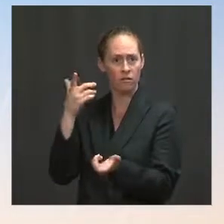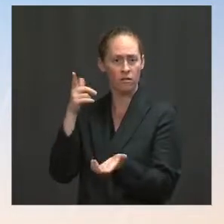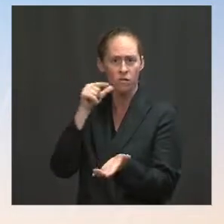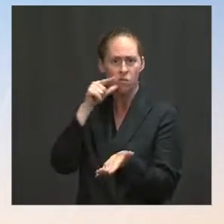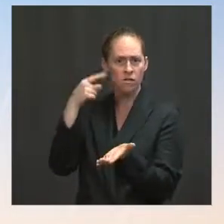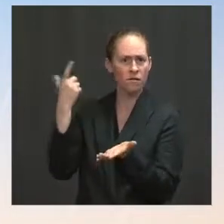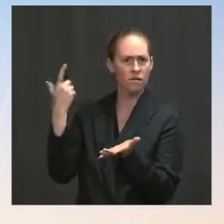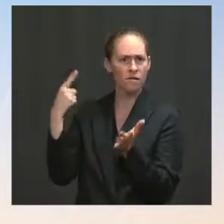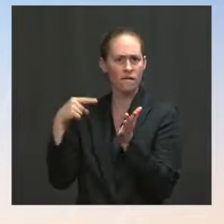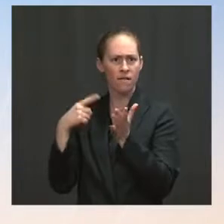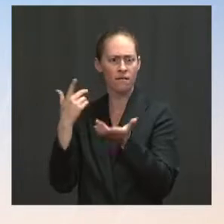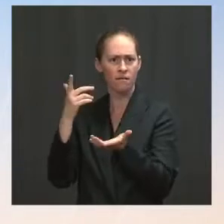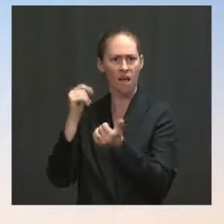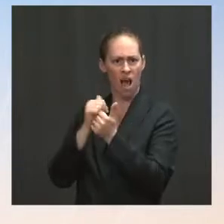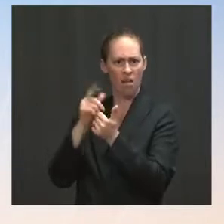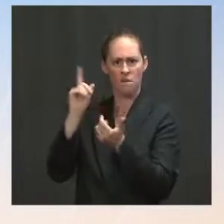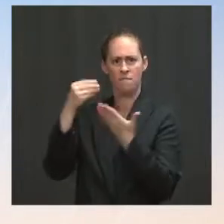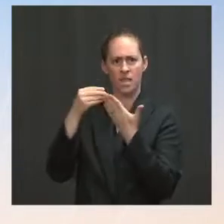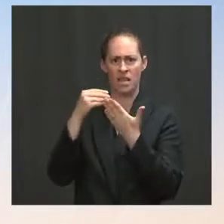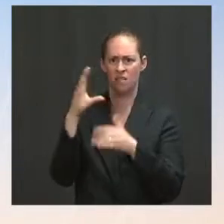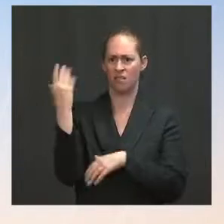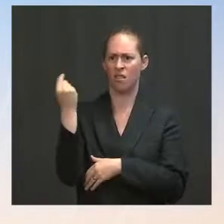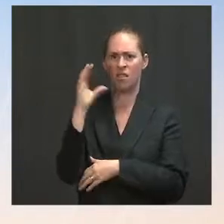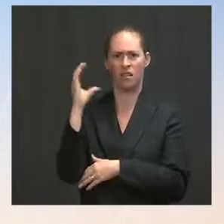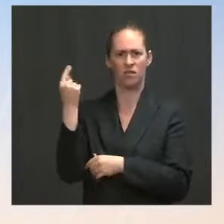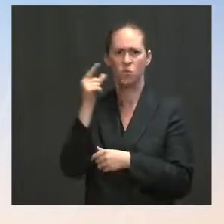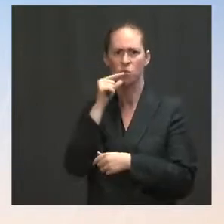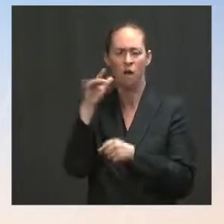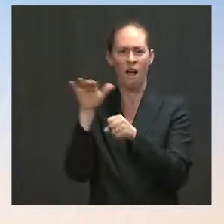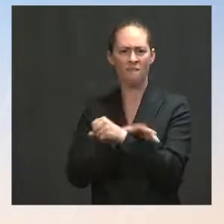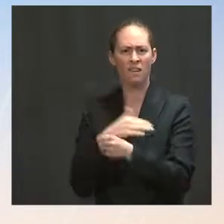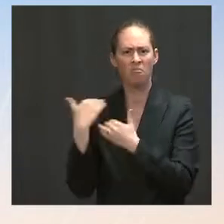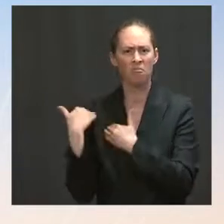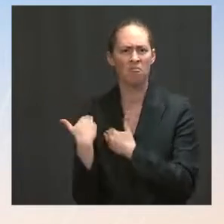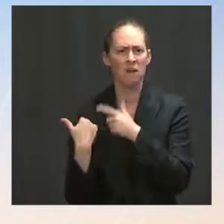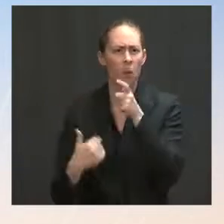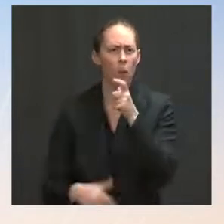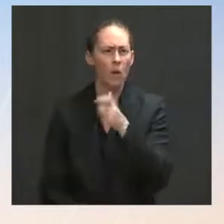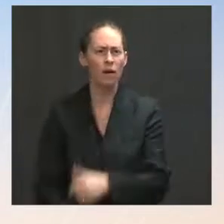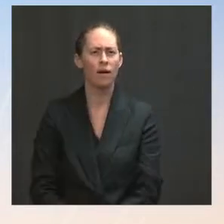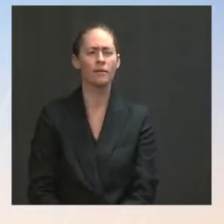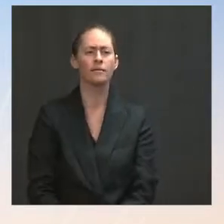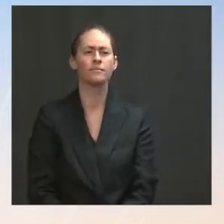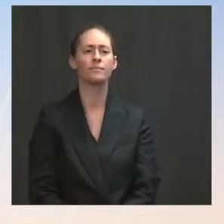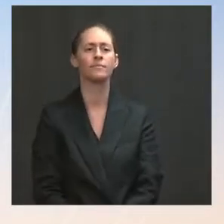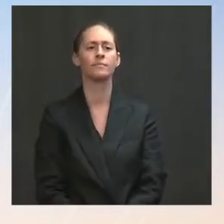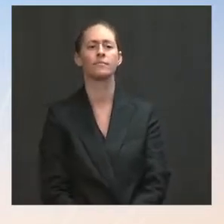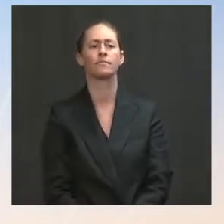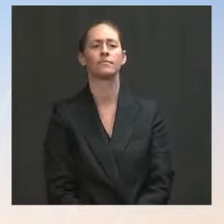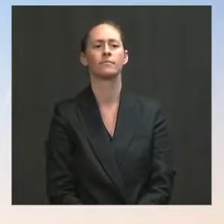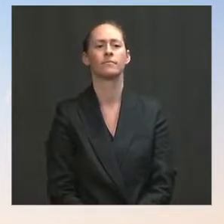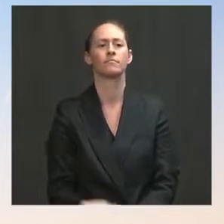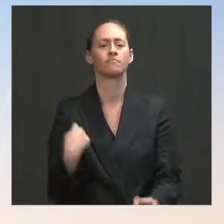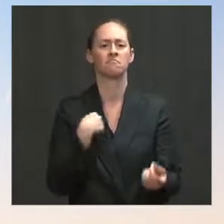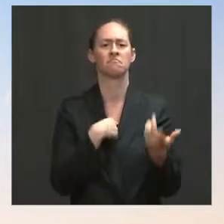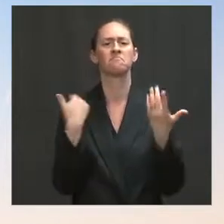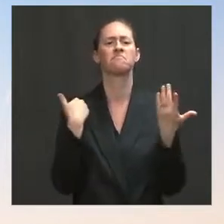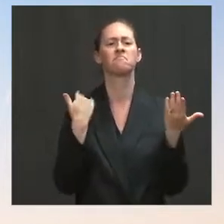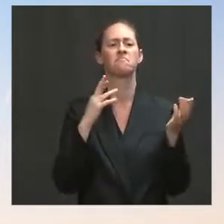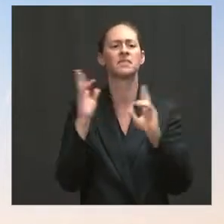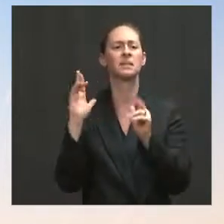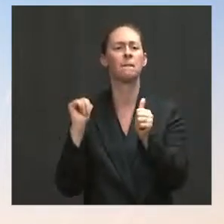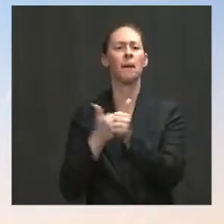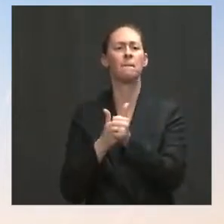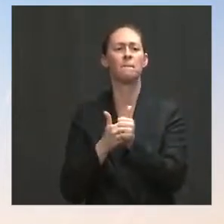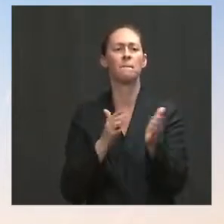for that? Well, we have in our contingency planning, led by Jeff Zients and the COVID team, I think we've indicated from here that